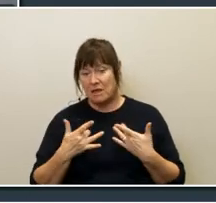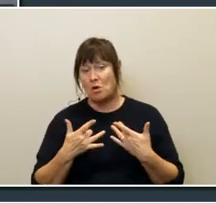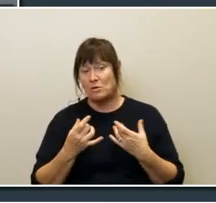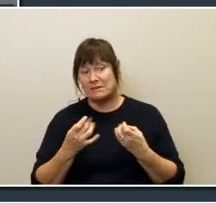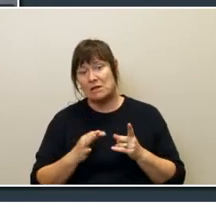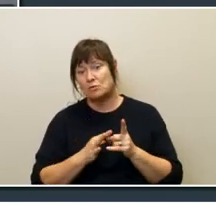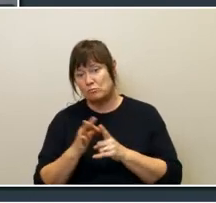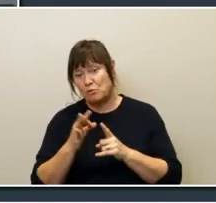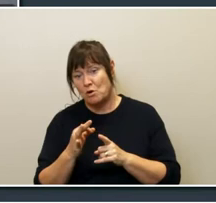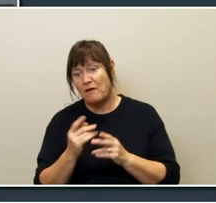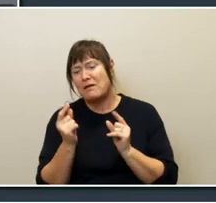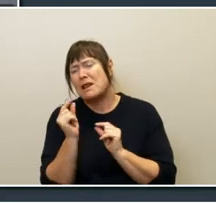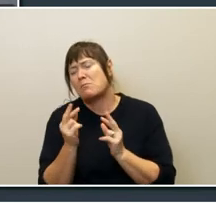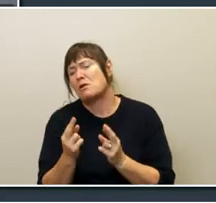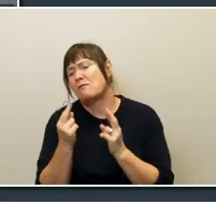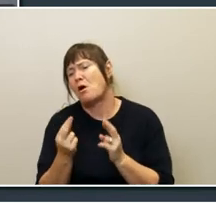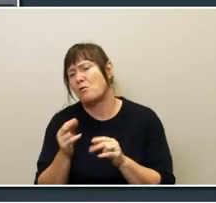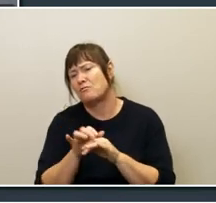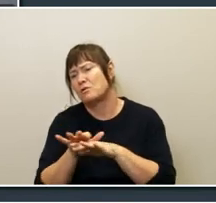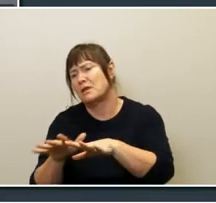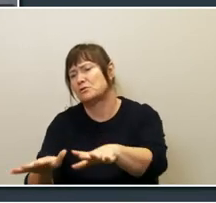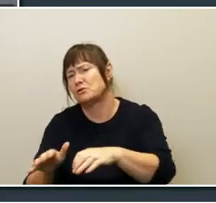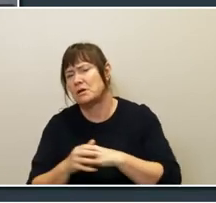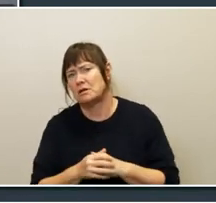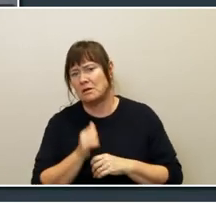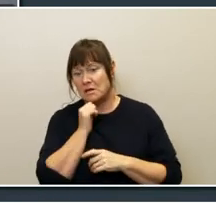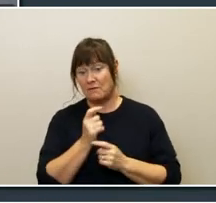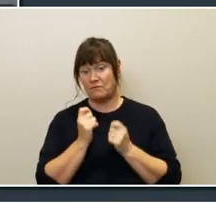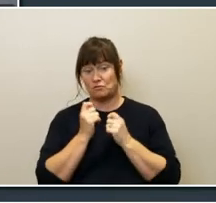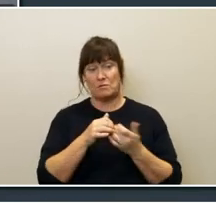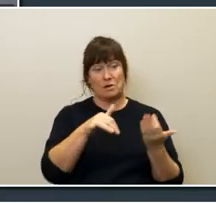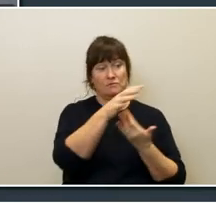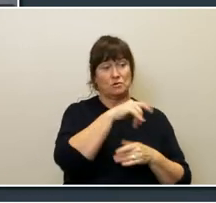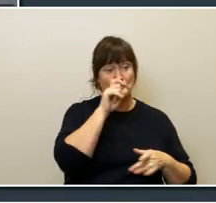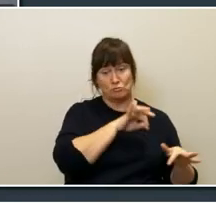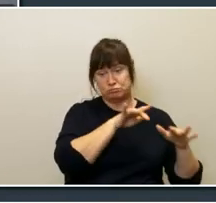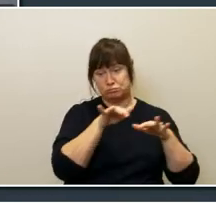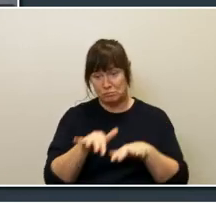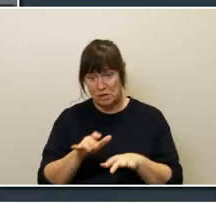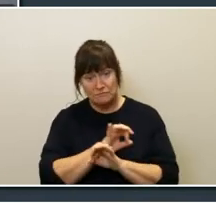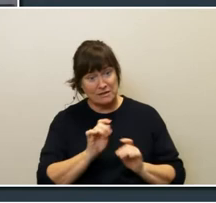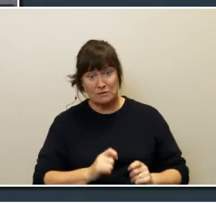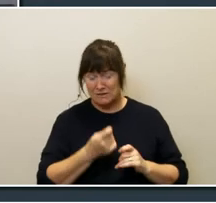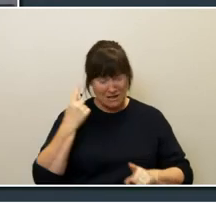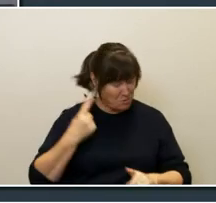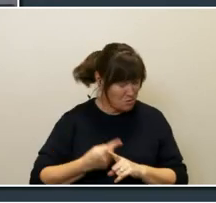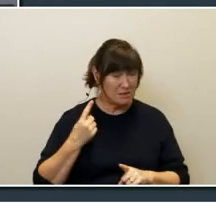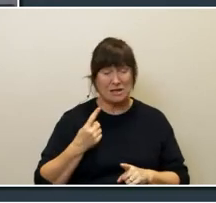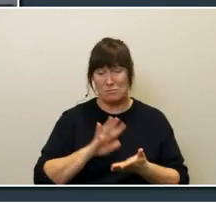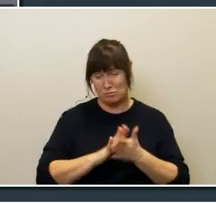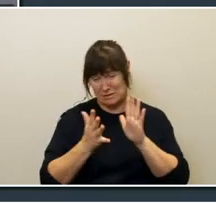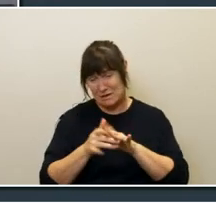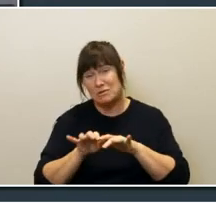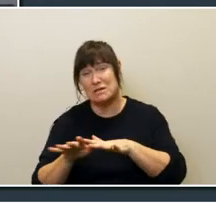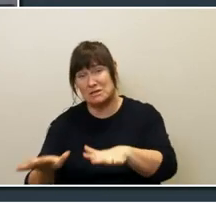progress. Small as it may be, we are progressing. If the treatment of stormwater and runoff is not addressed urgently, it